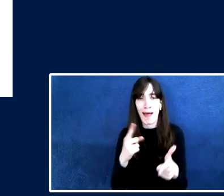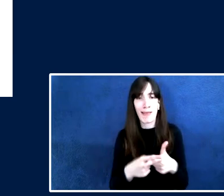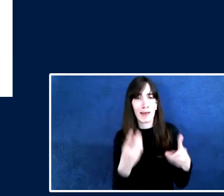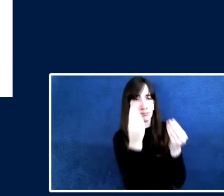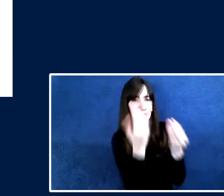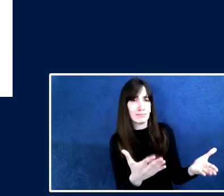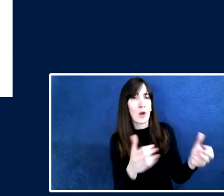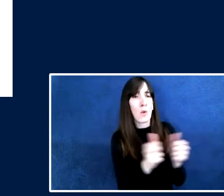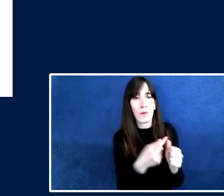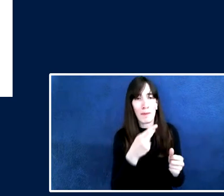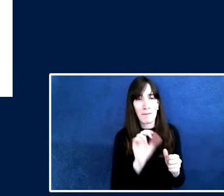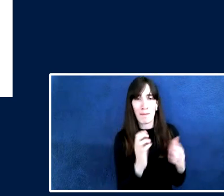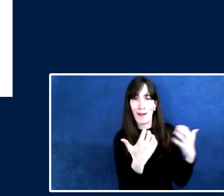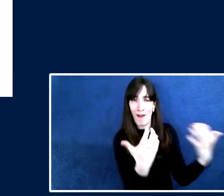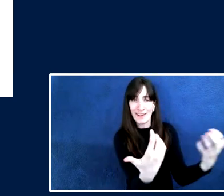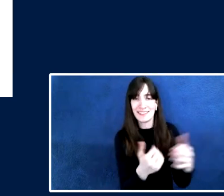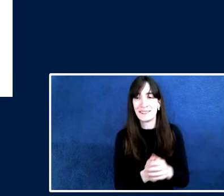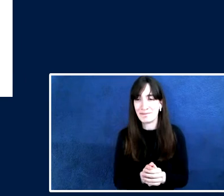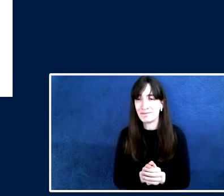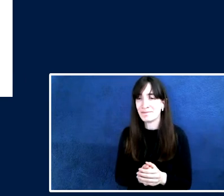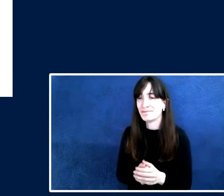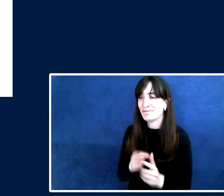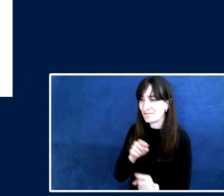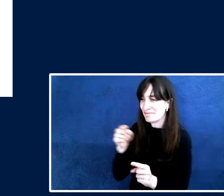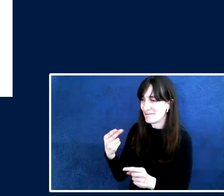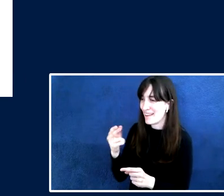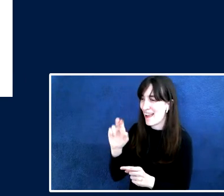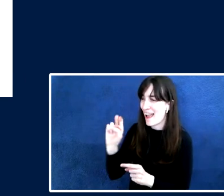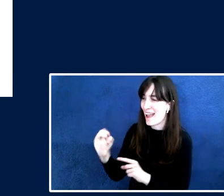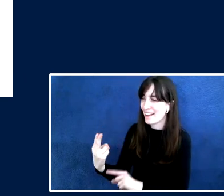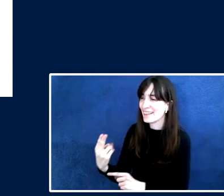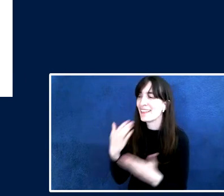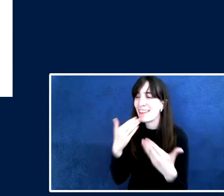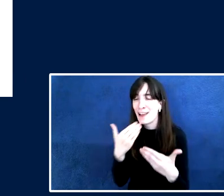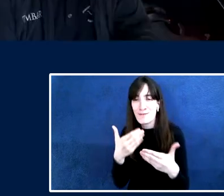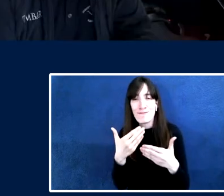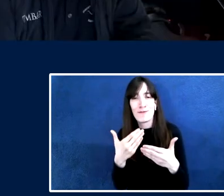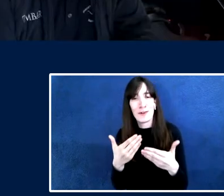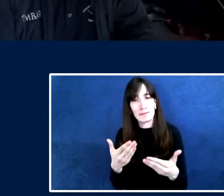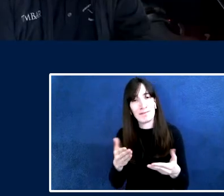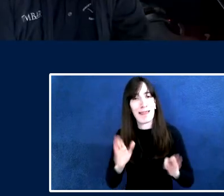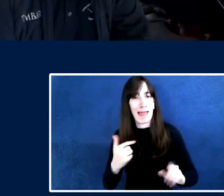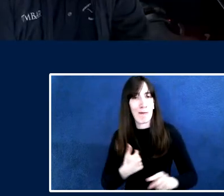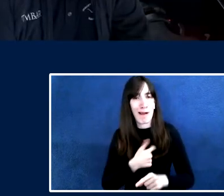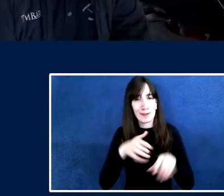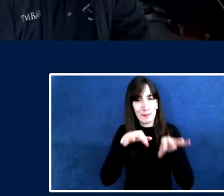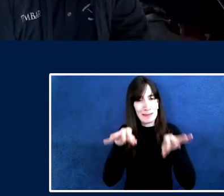So back to you, Hannah. Thanks for letting us explain a little bit about what's going on.